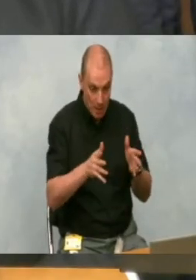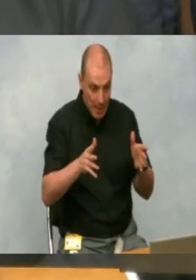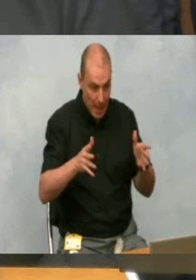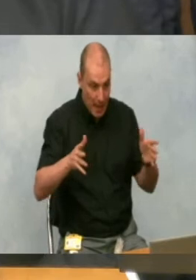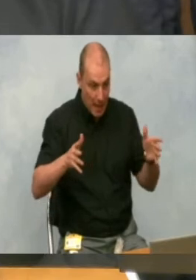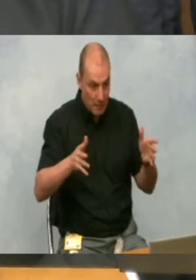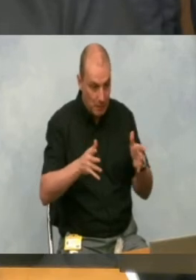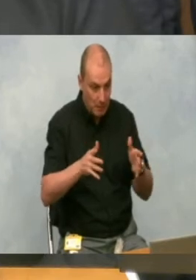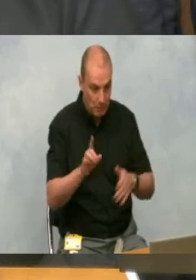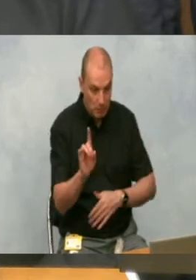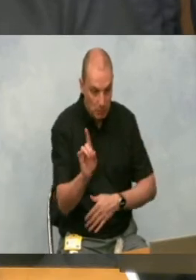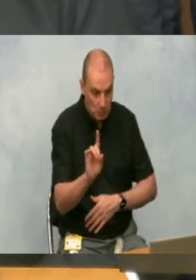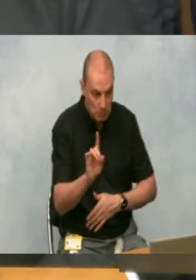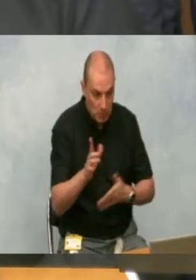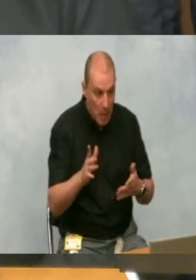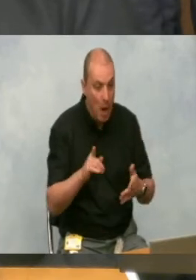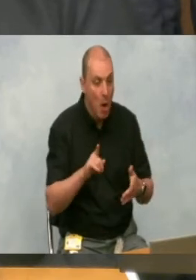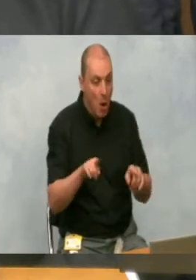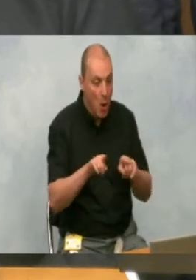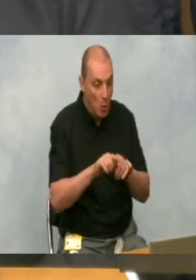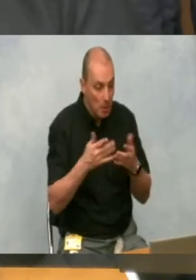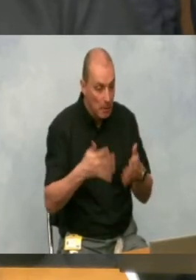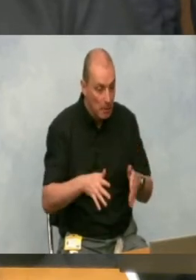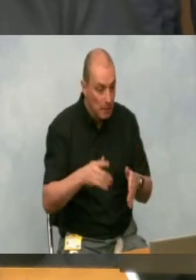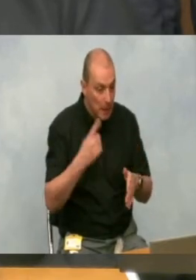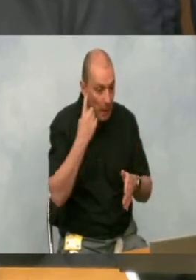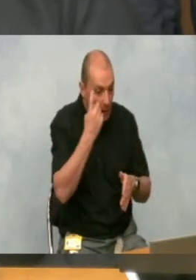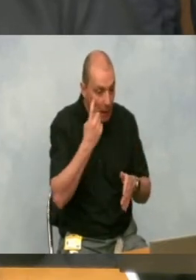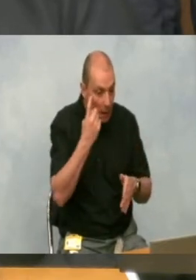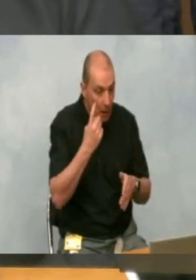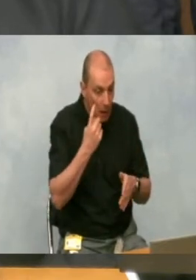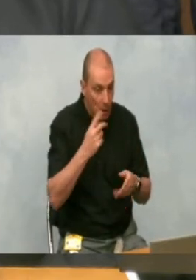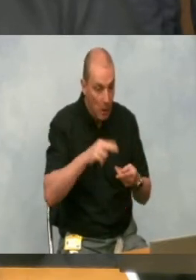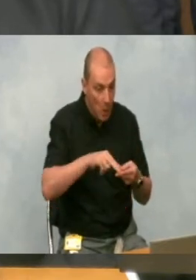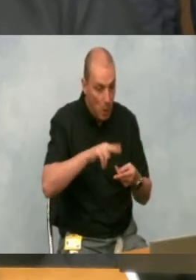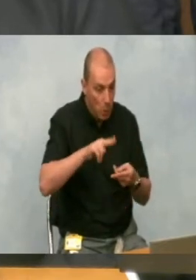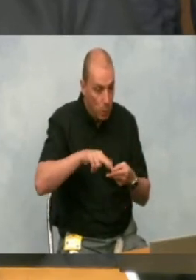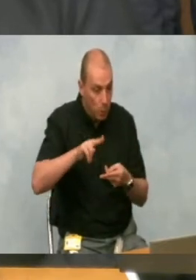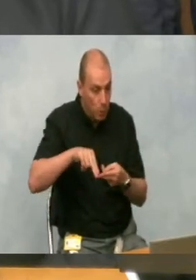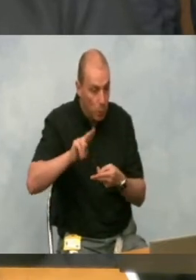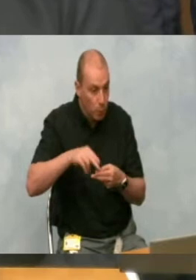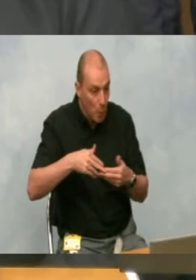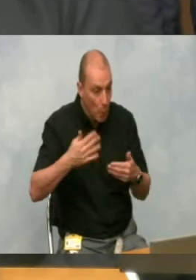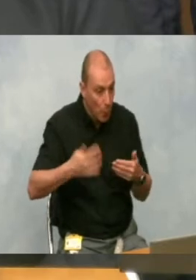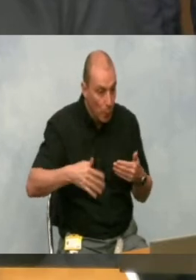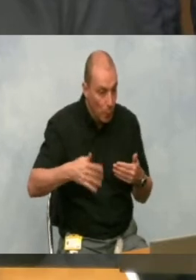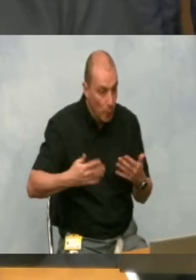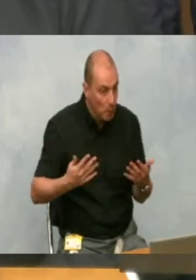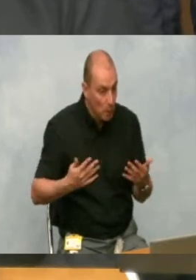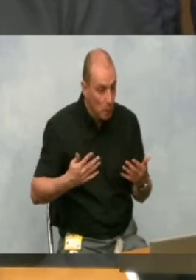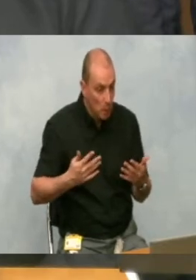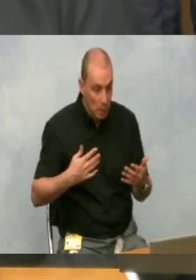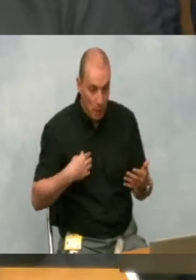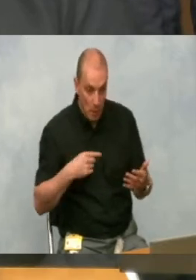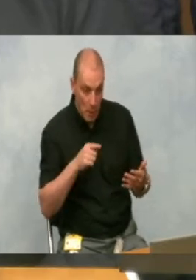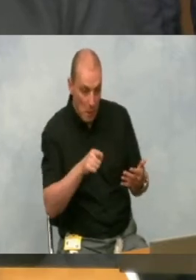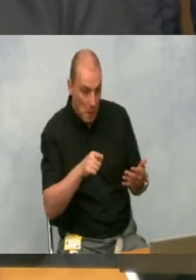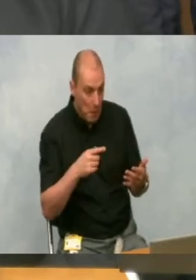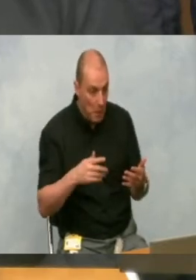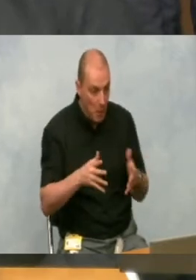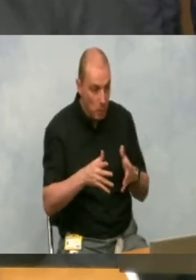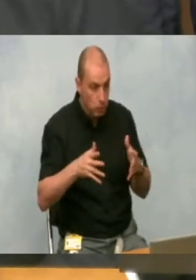facing through the cost of living will perhaps add towards our intention to build larger properties.